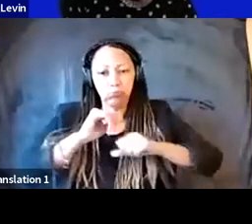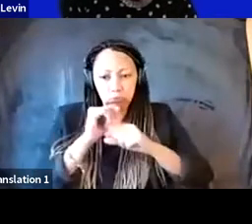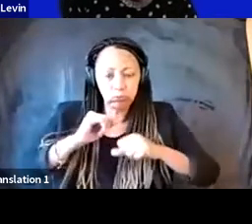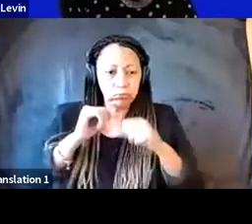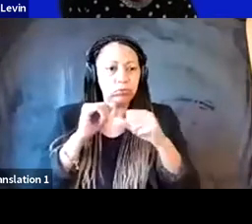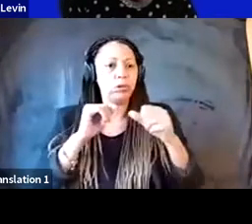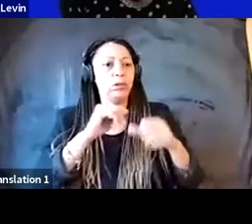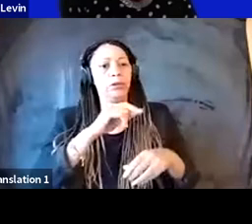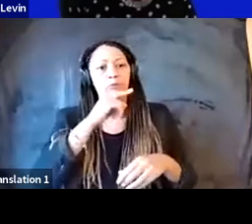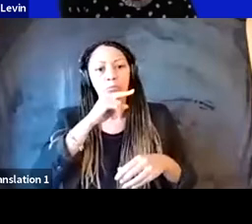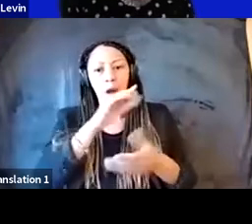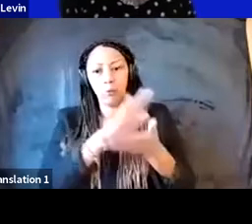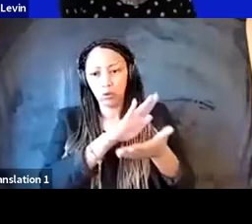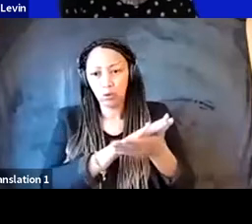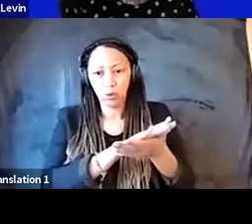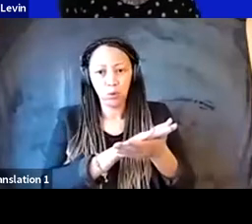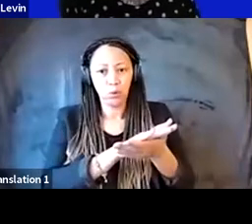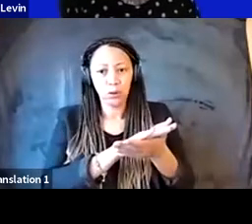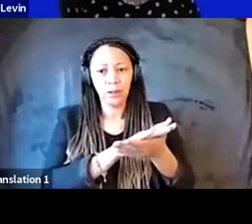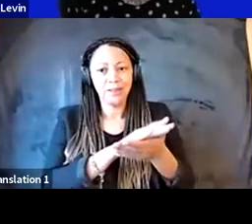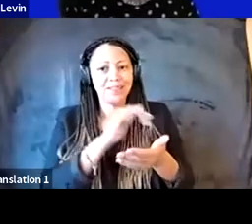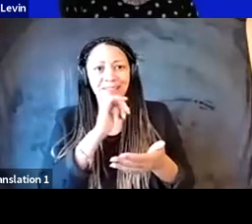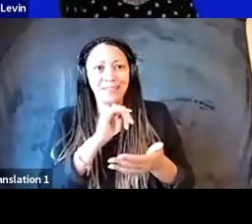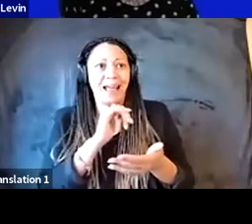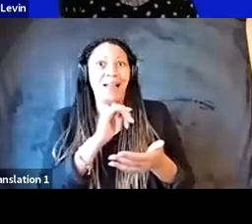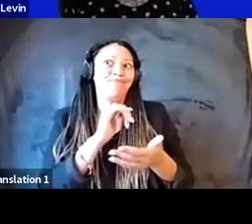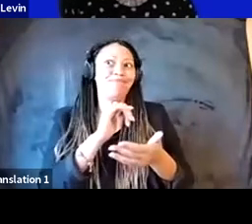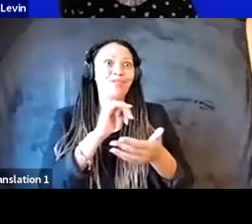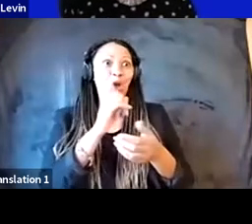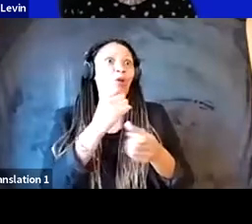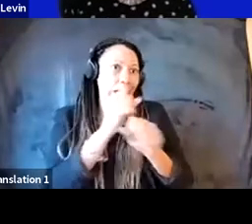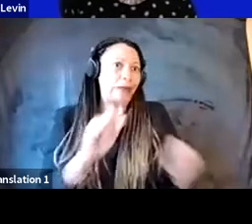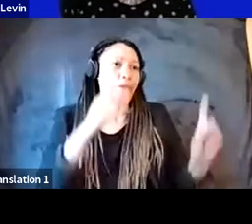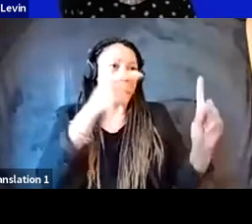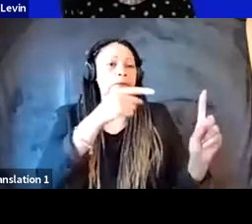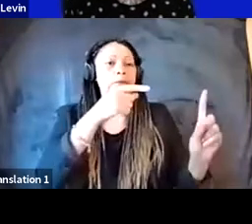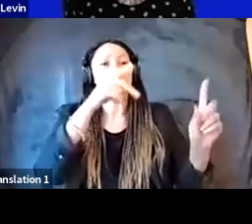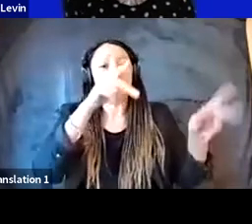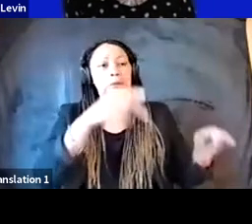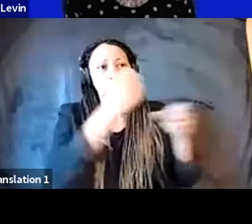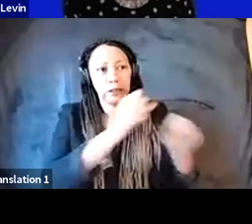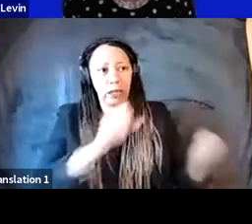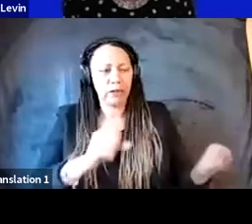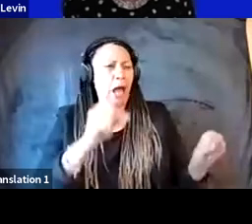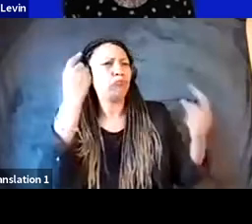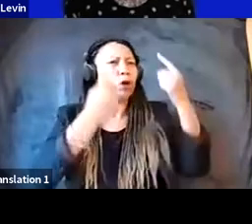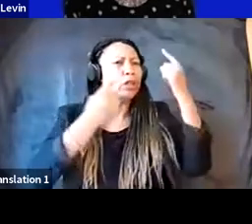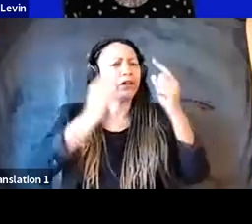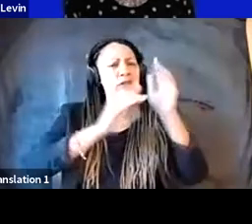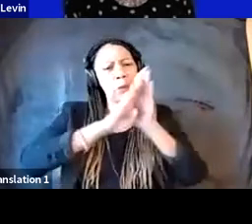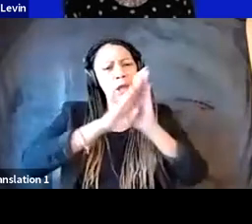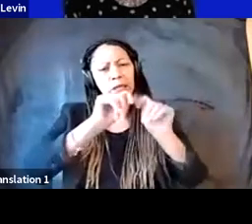you know, not the least of which, equestrian safety, in addition to pedestrian safety. I'm wondering if the development team can talk